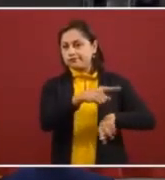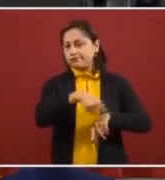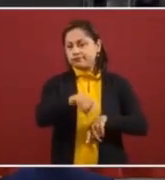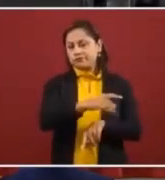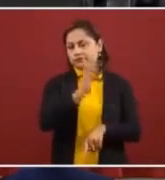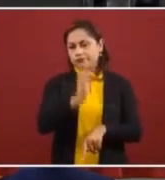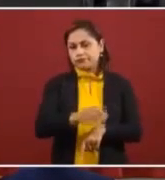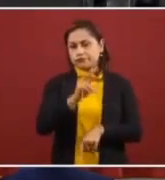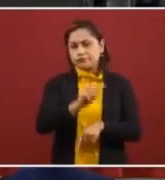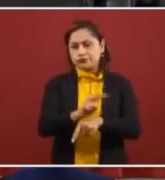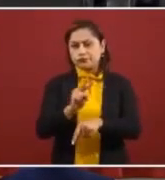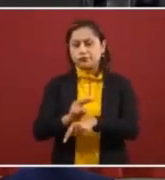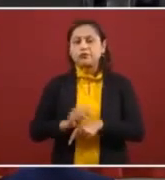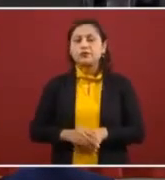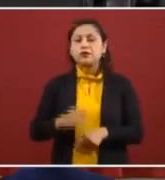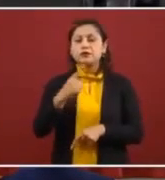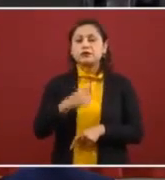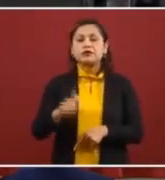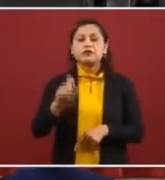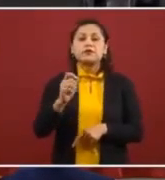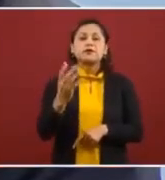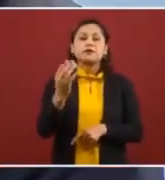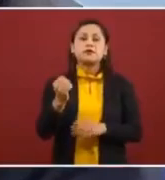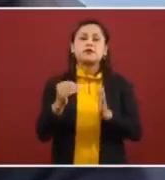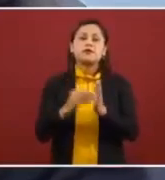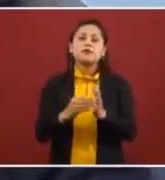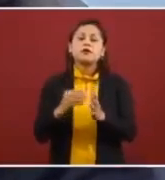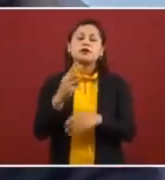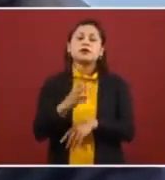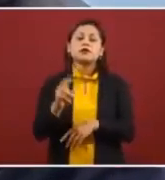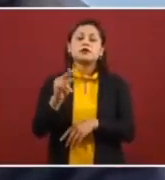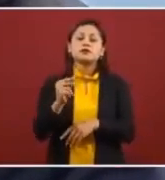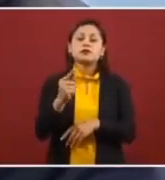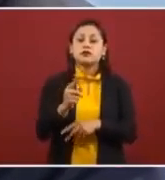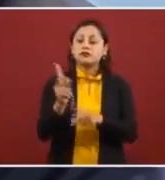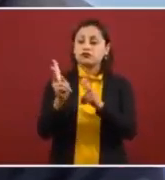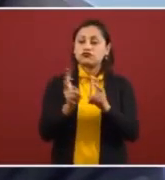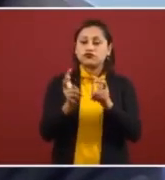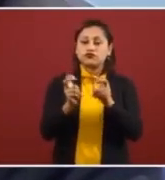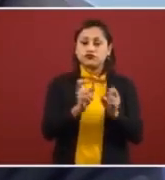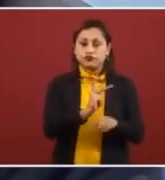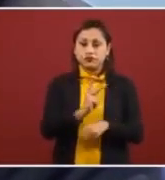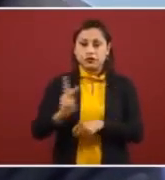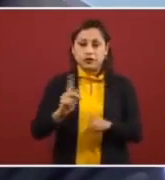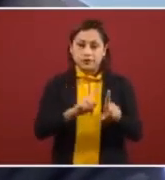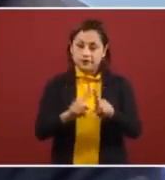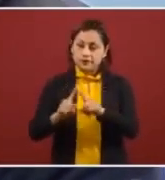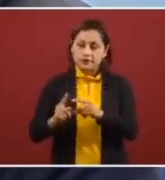4,279 pipes, or the pump hoses were verified.